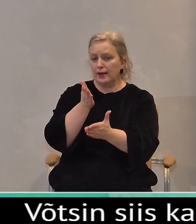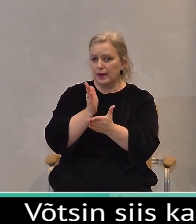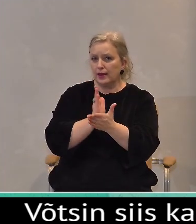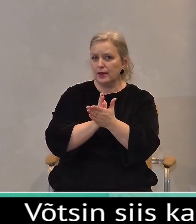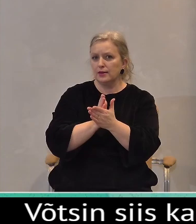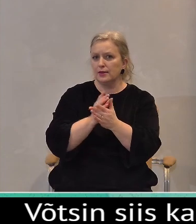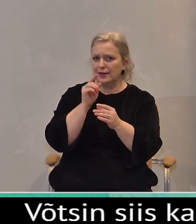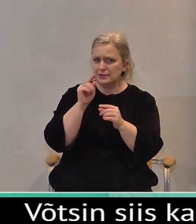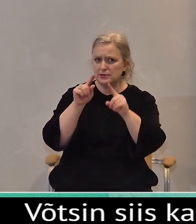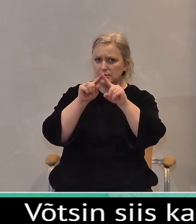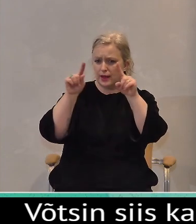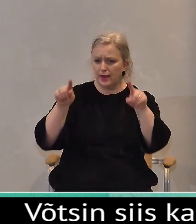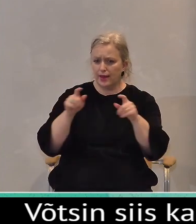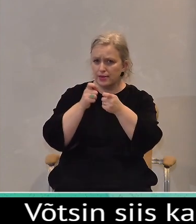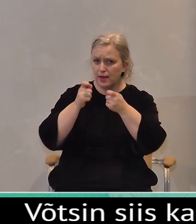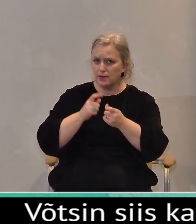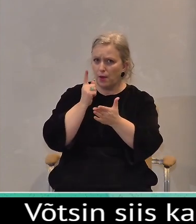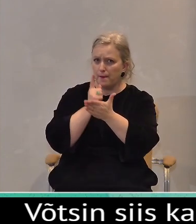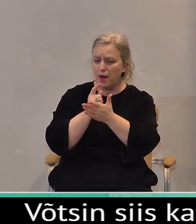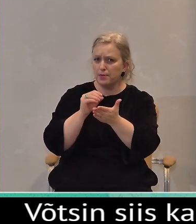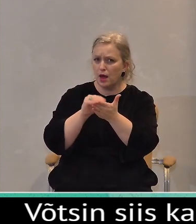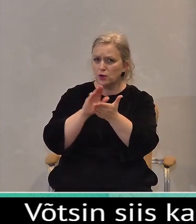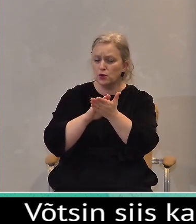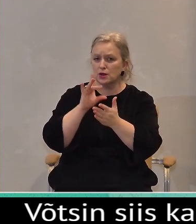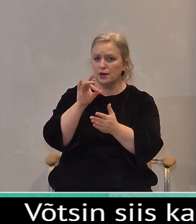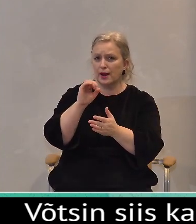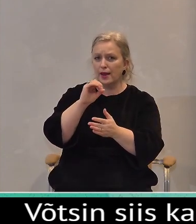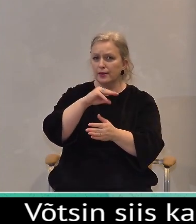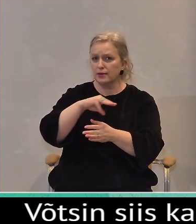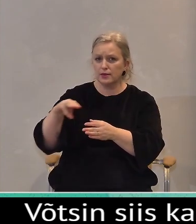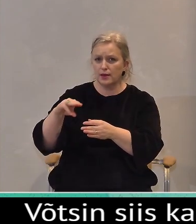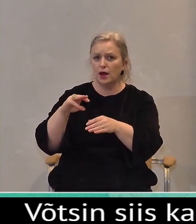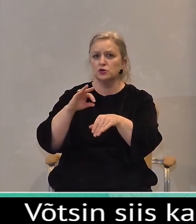I had been convinced that